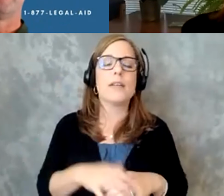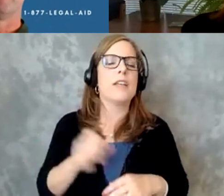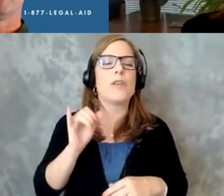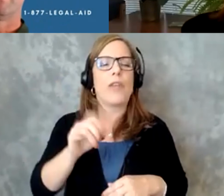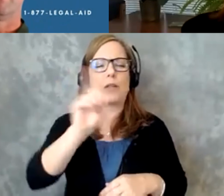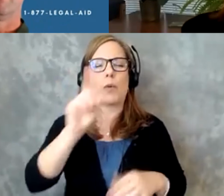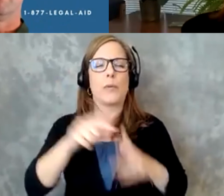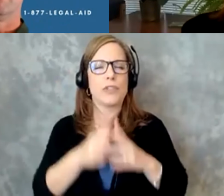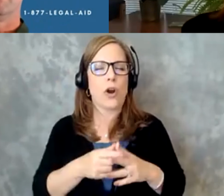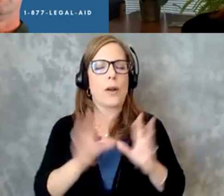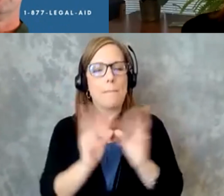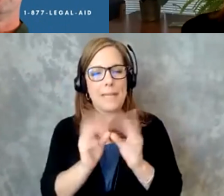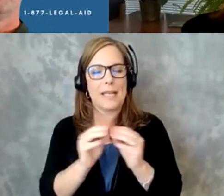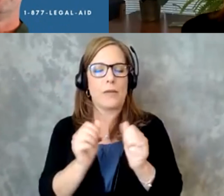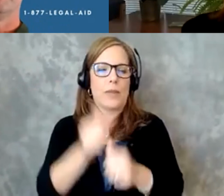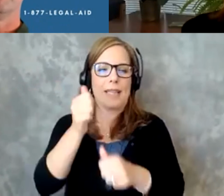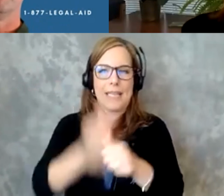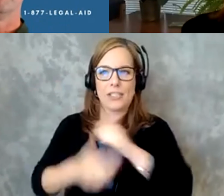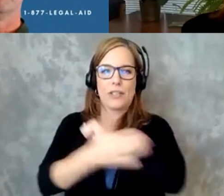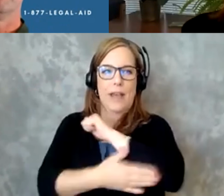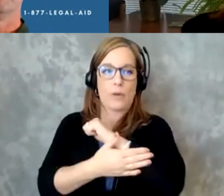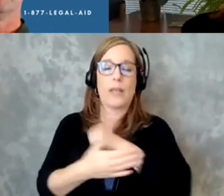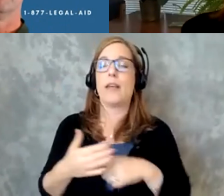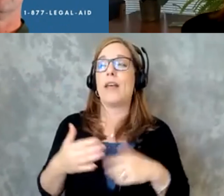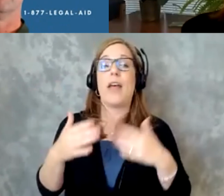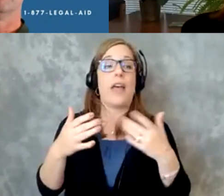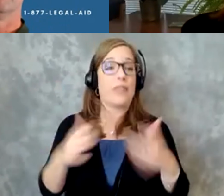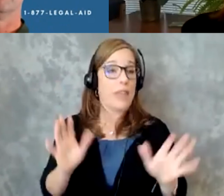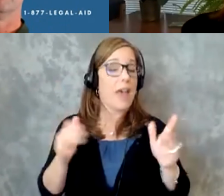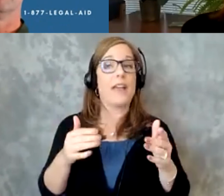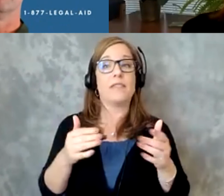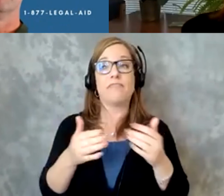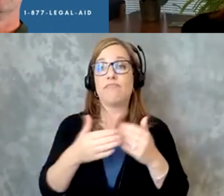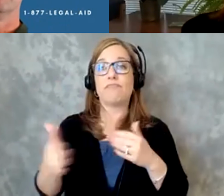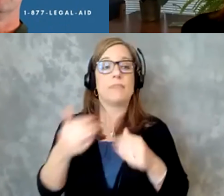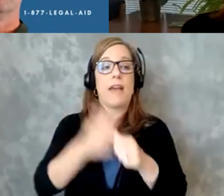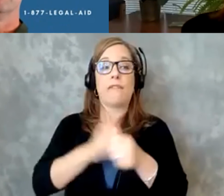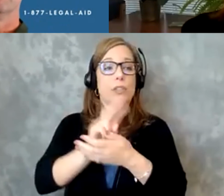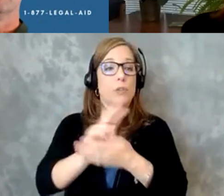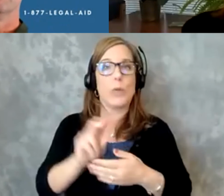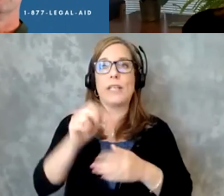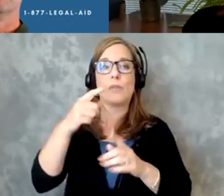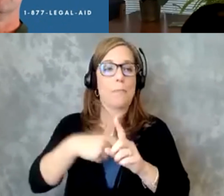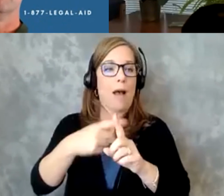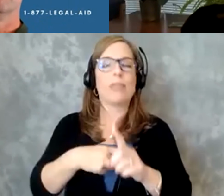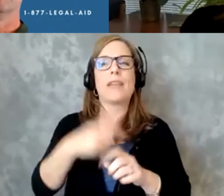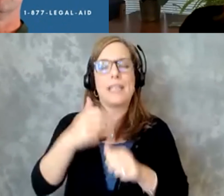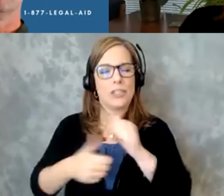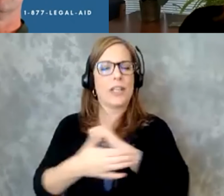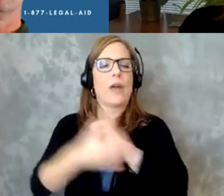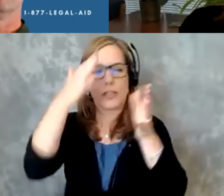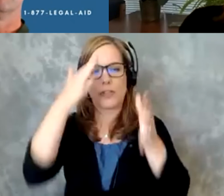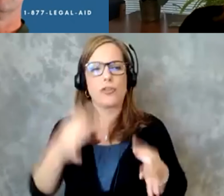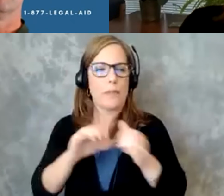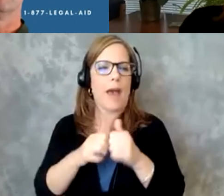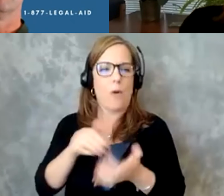each county, and then every 2 weeks, every month, whatever that determination was, by the county. So we looked to them to take